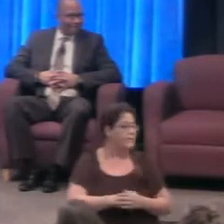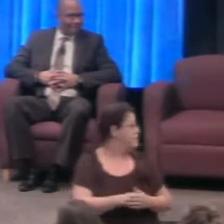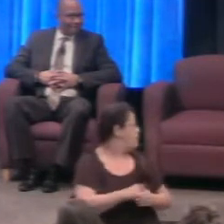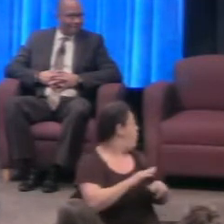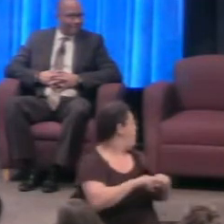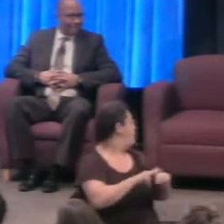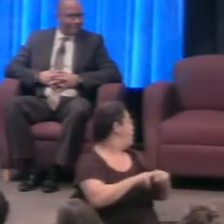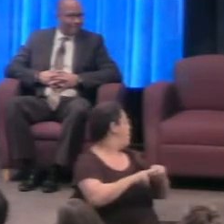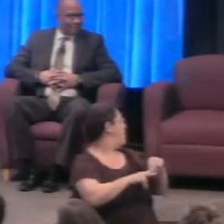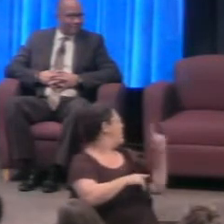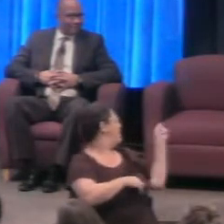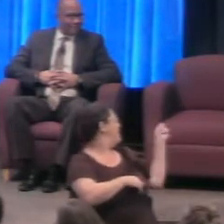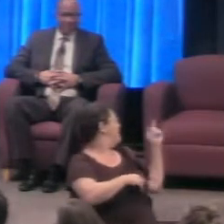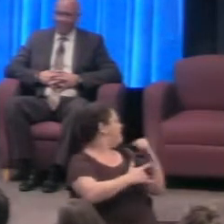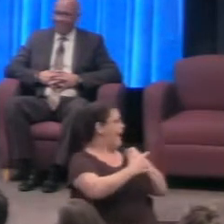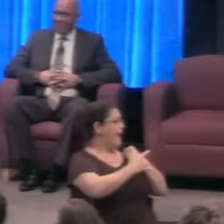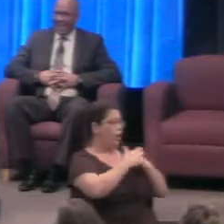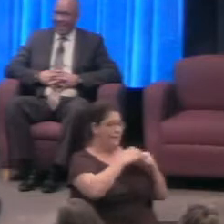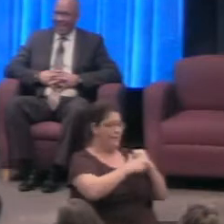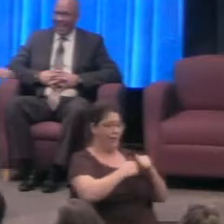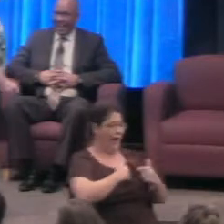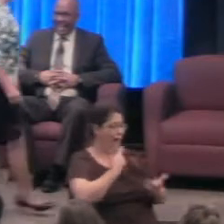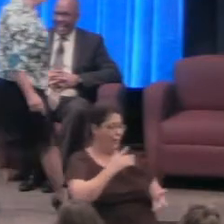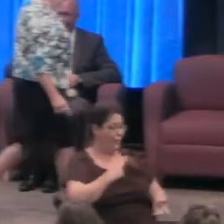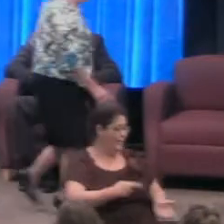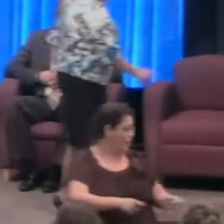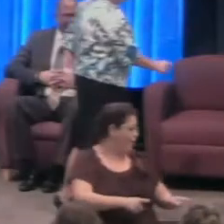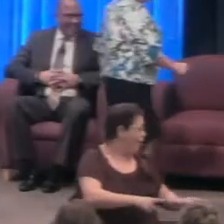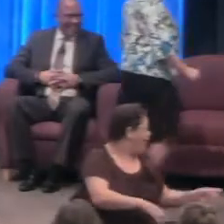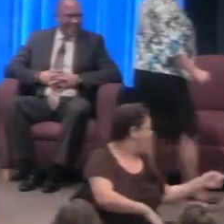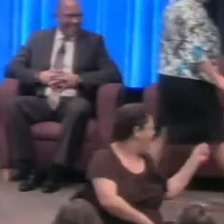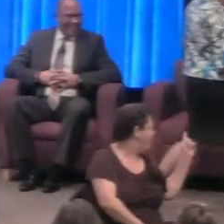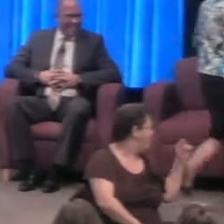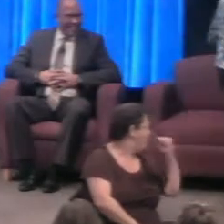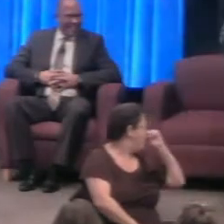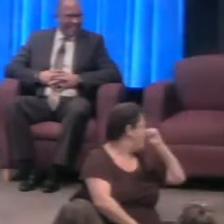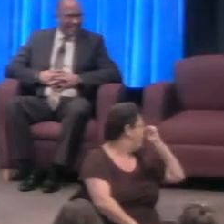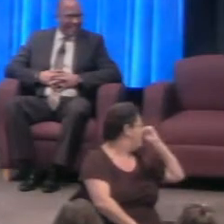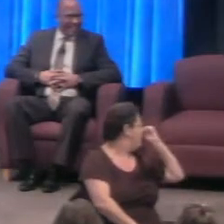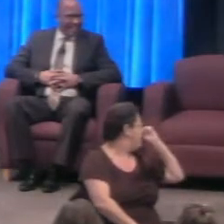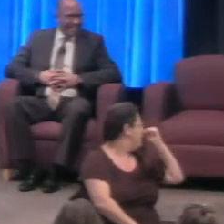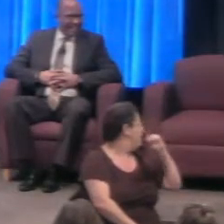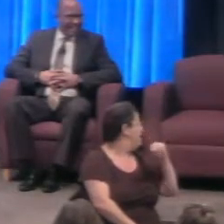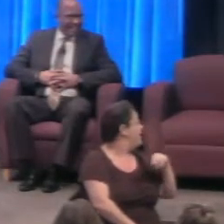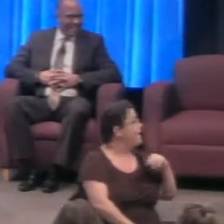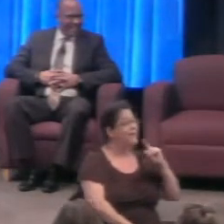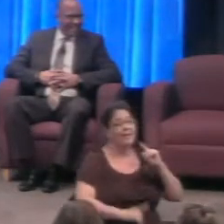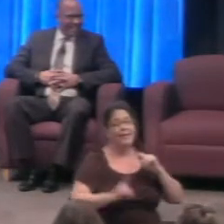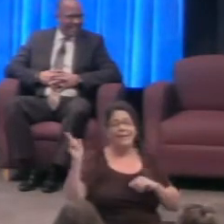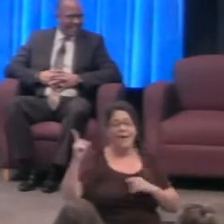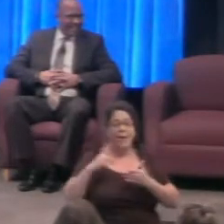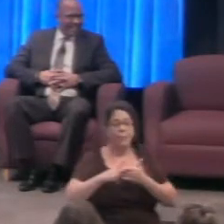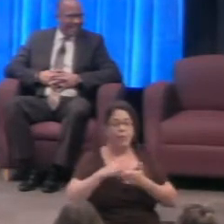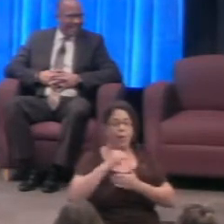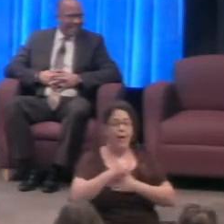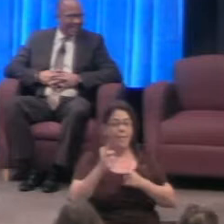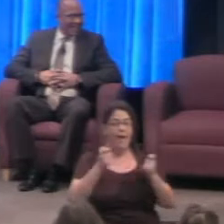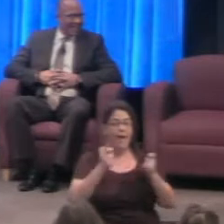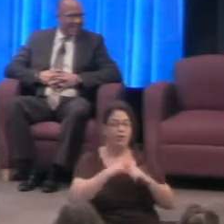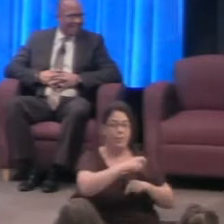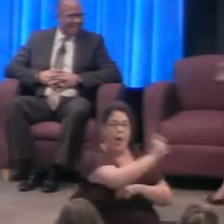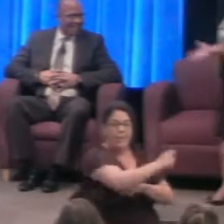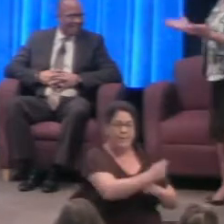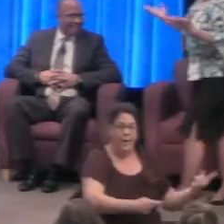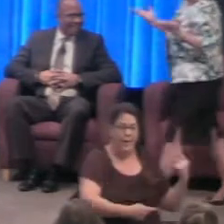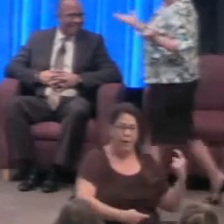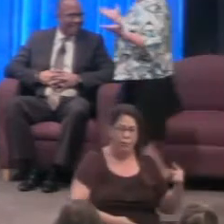Little technical difficulty, I think. Okay. And the program manager is going to go crack the whip on the engineer.